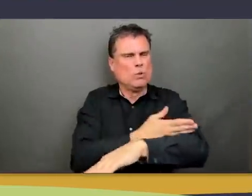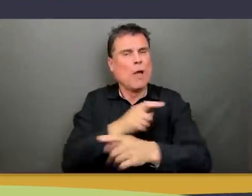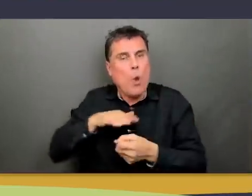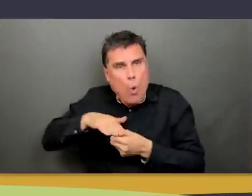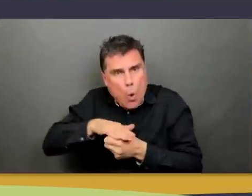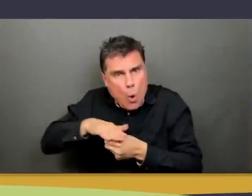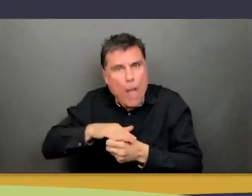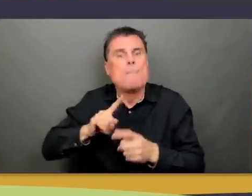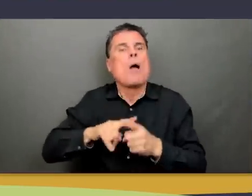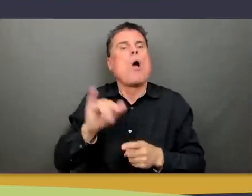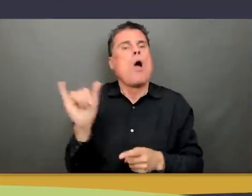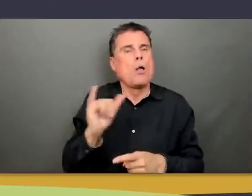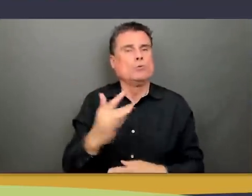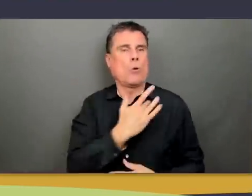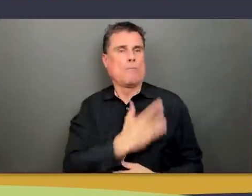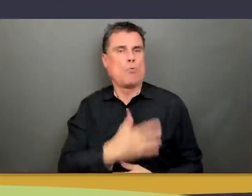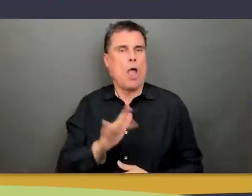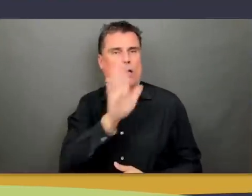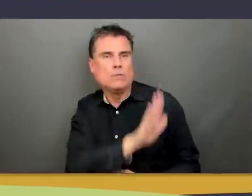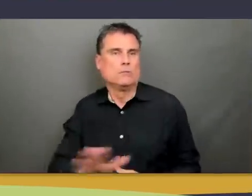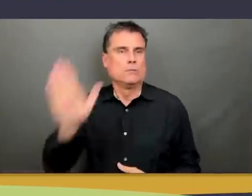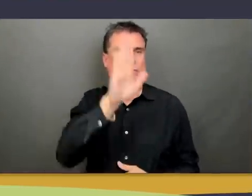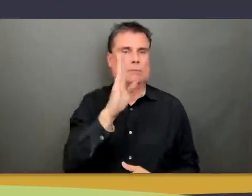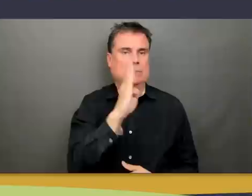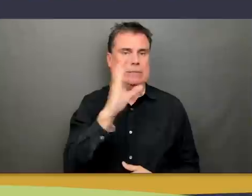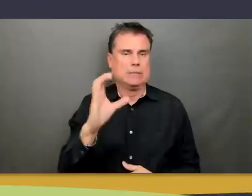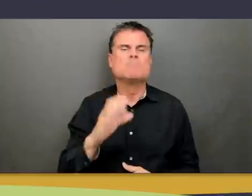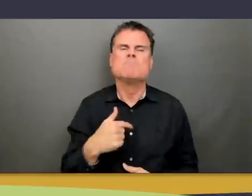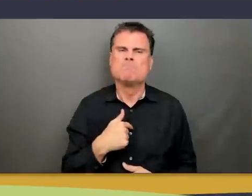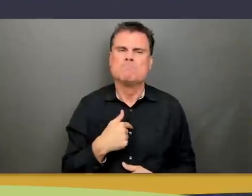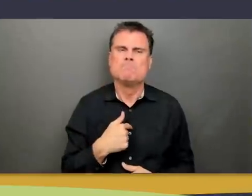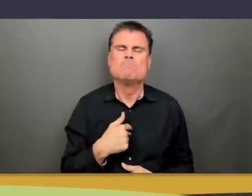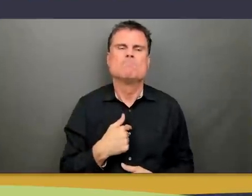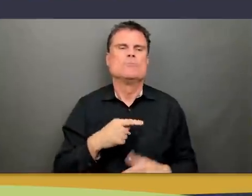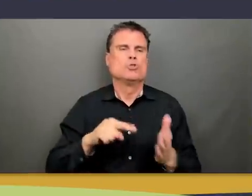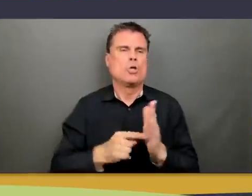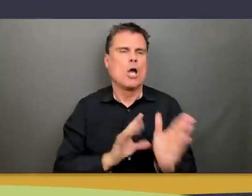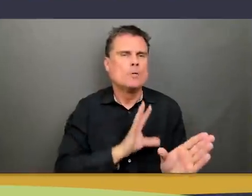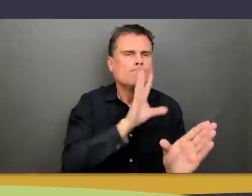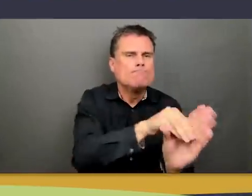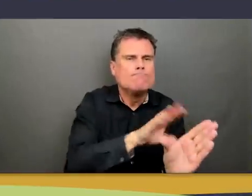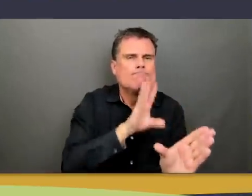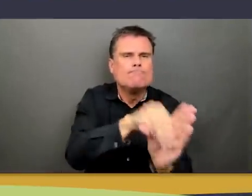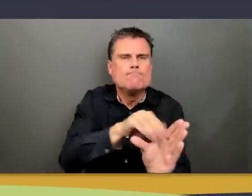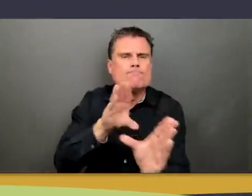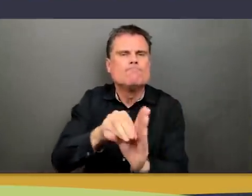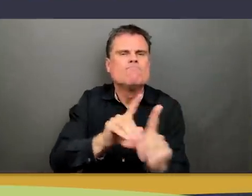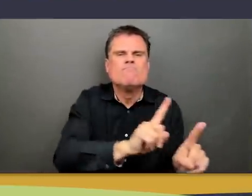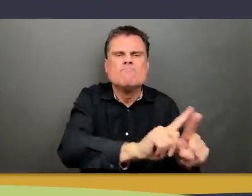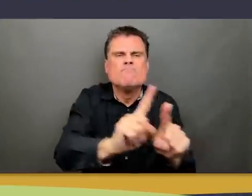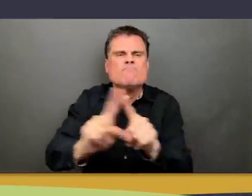I started working with other cultures, other nations. And I worked, you know, with the